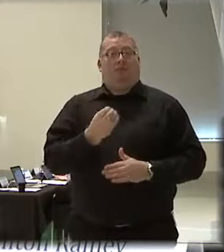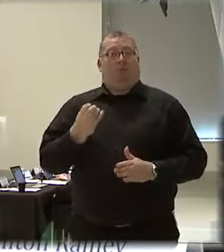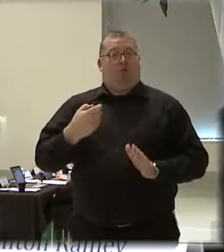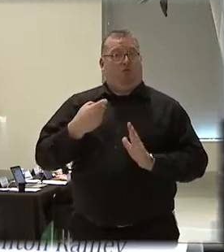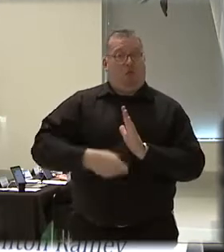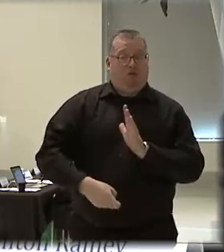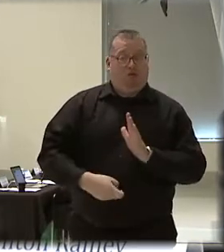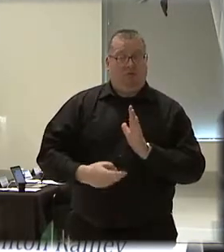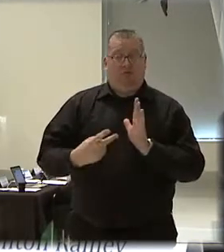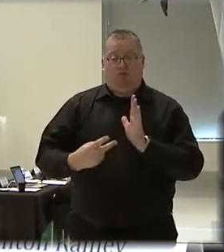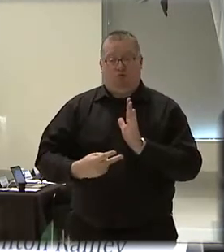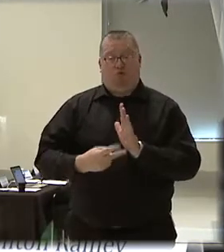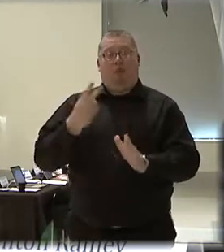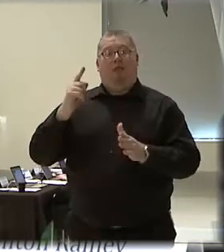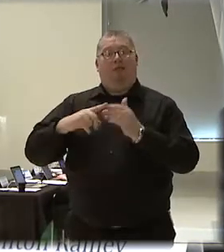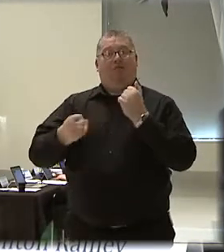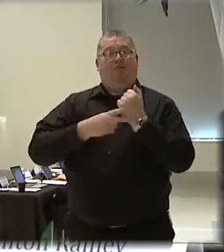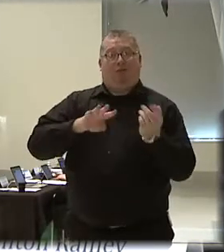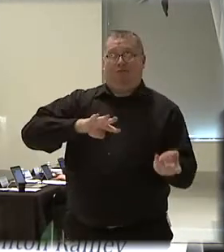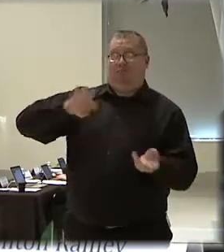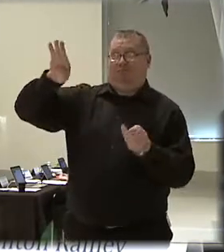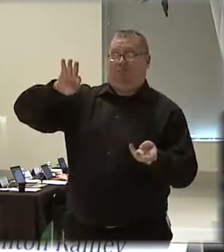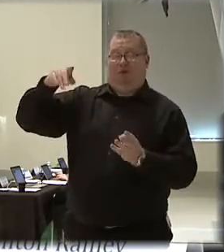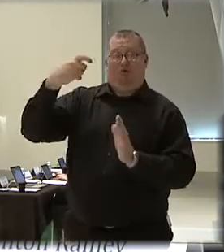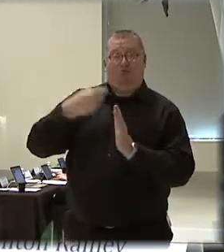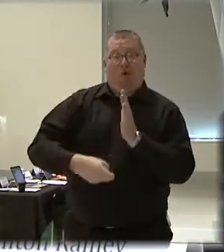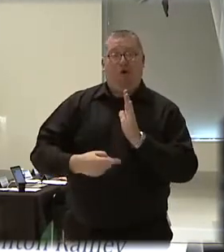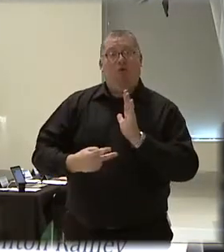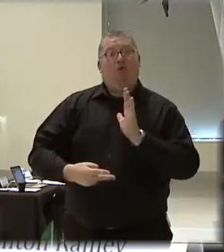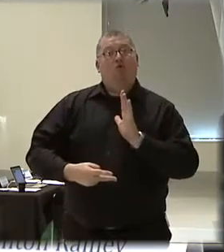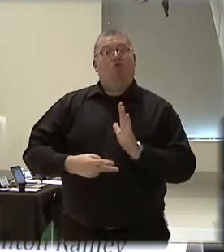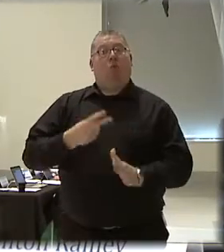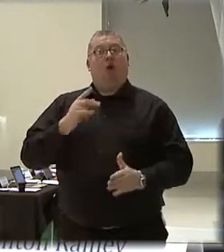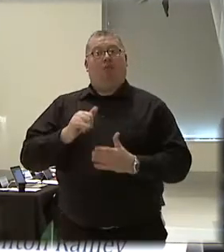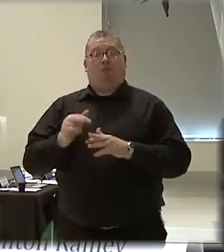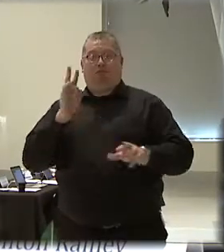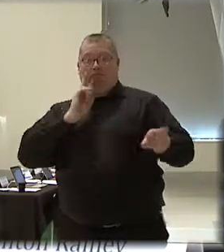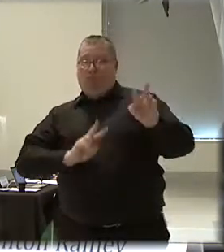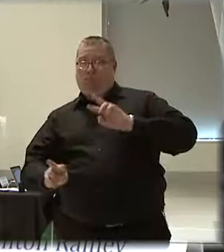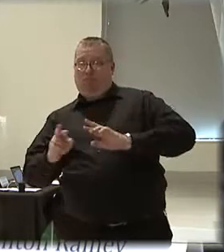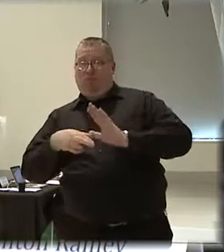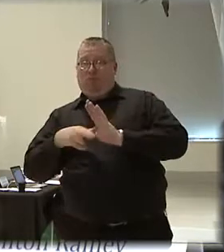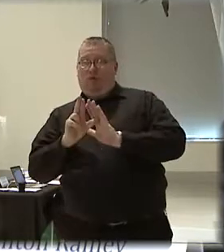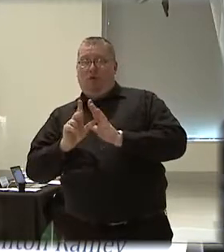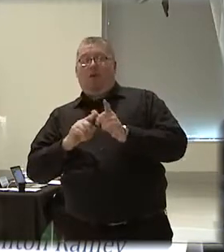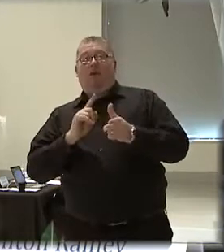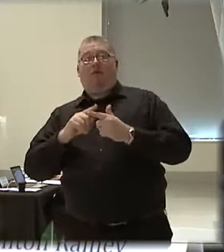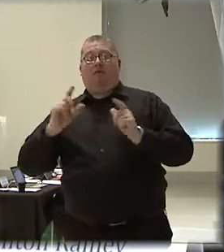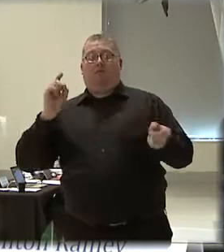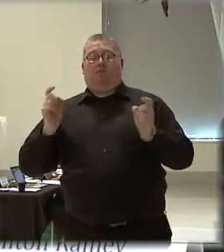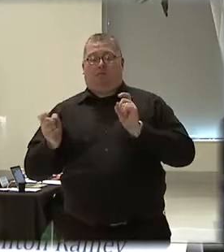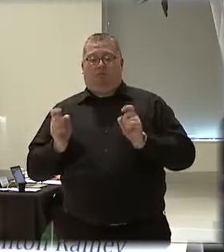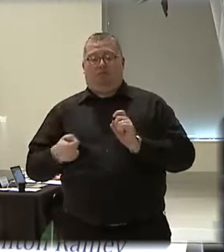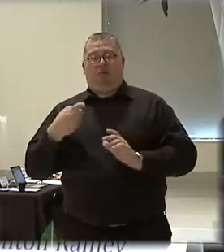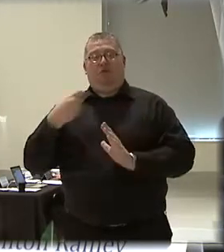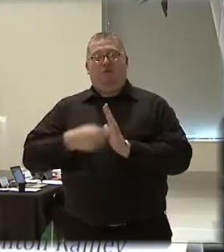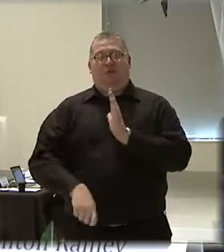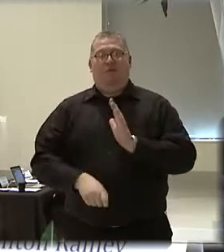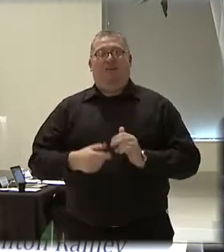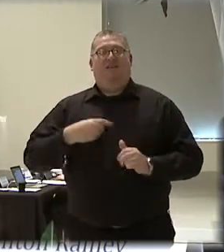cost, 2 times the storage costs, 2 times the review costs, and 2 times the redaction costs. And